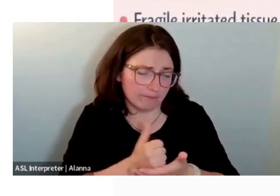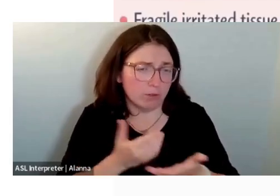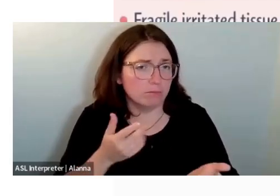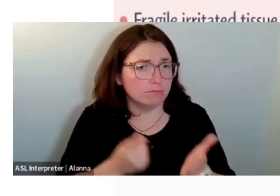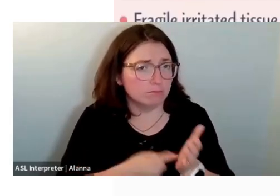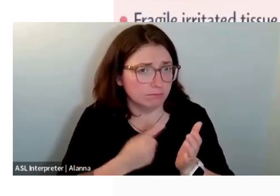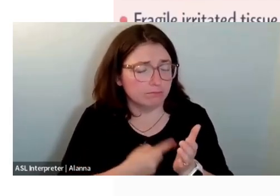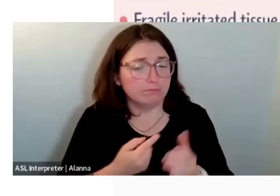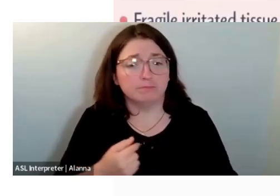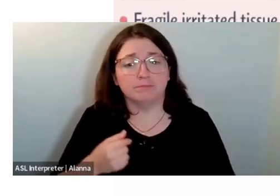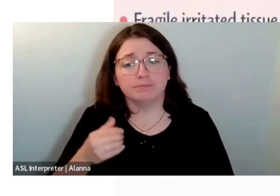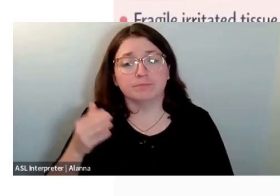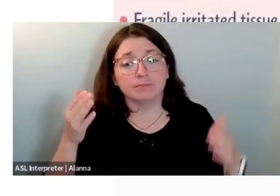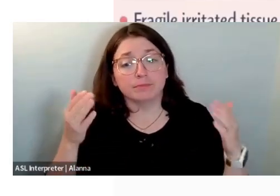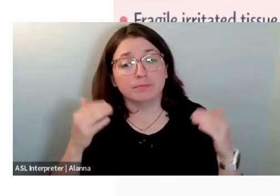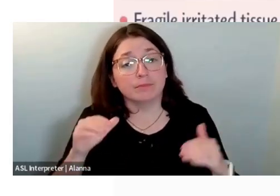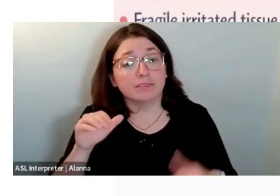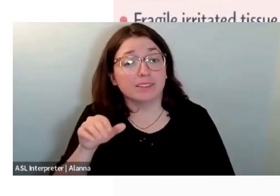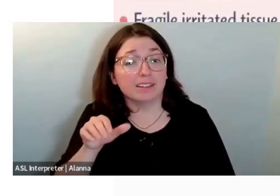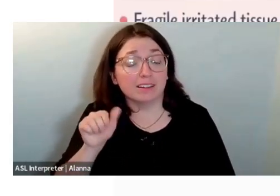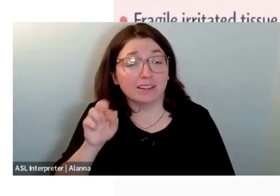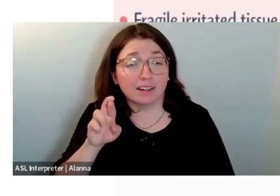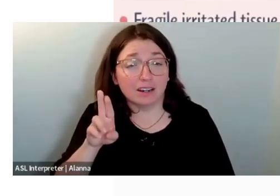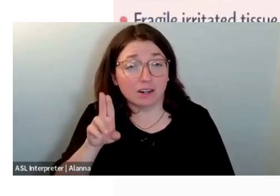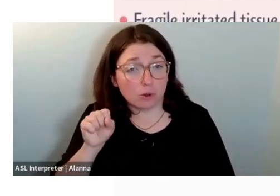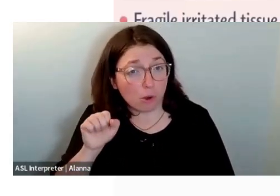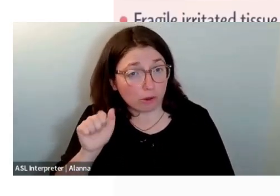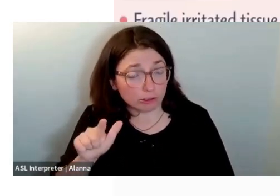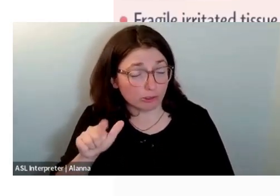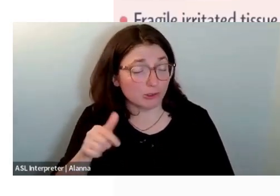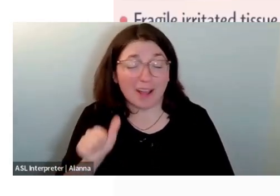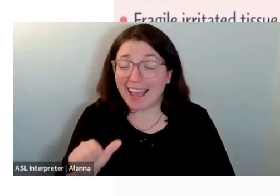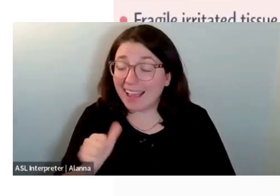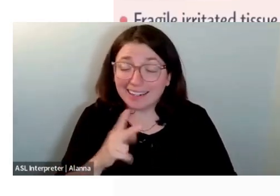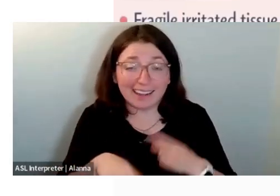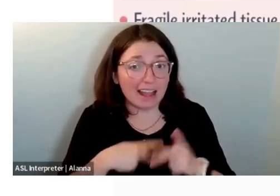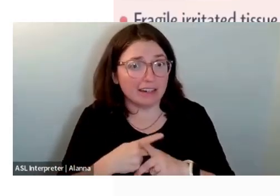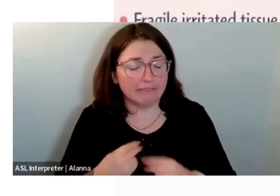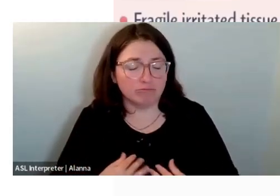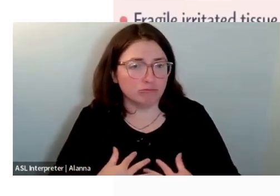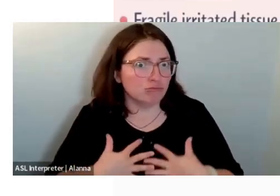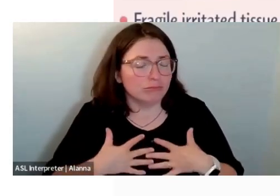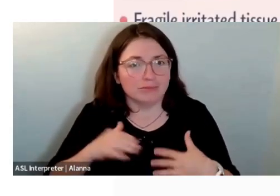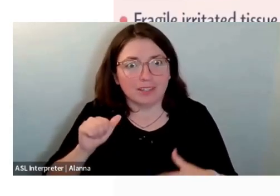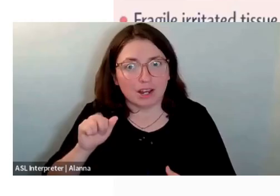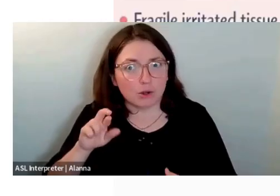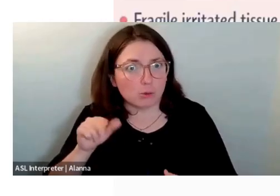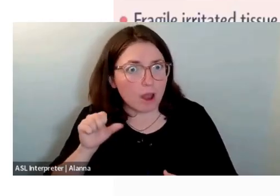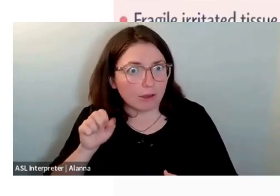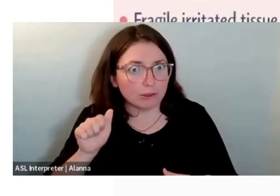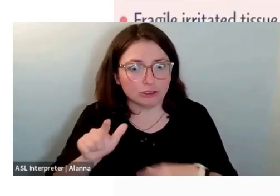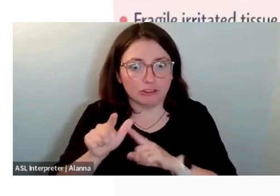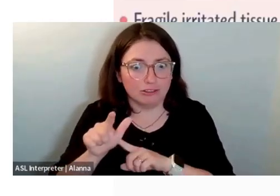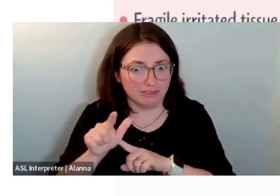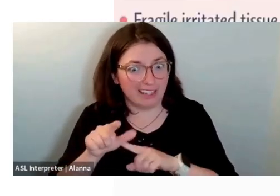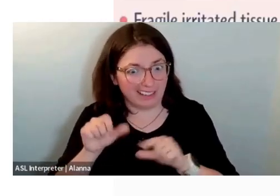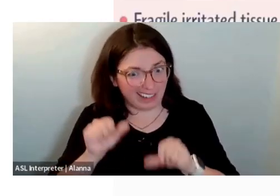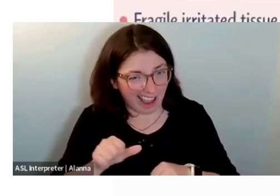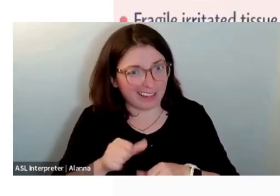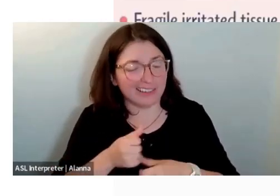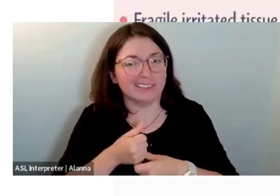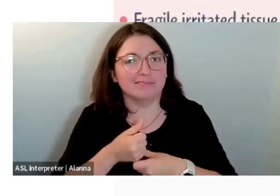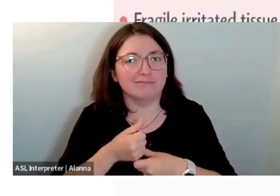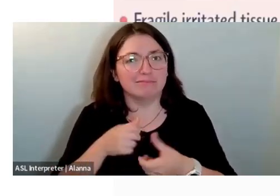blood flow to this skin, to the vaginal skin, to the erectile tissue of the clitoris. And